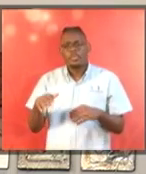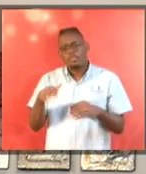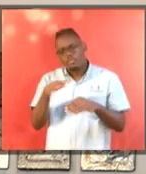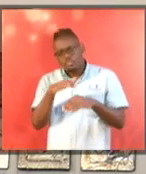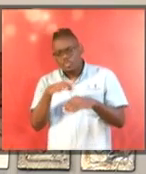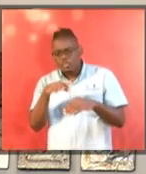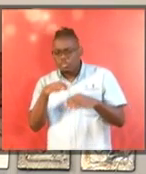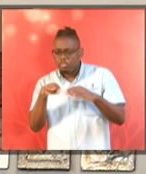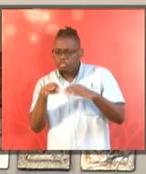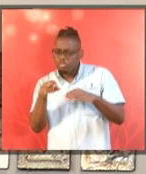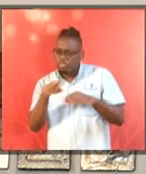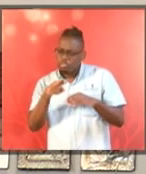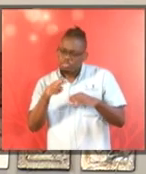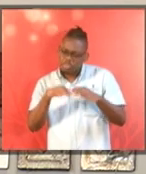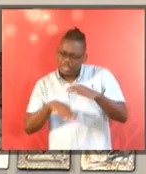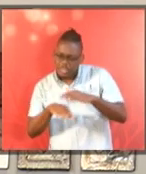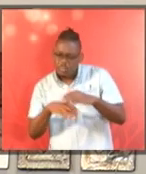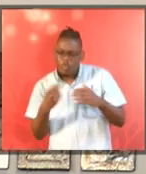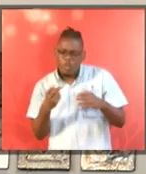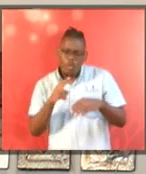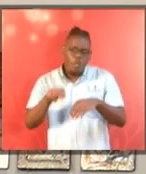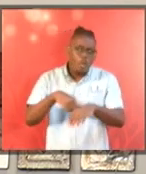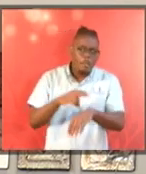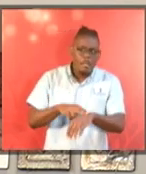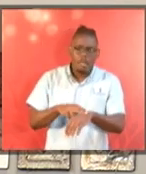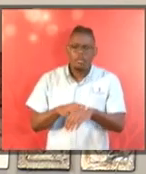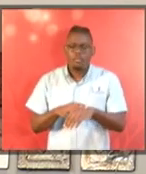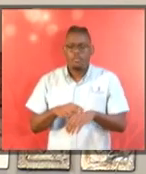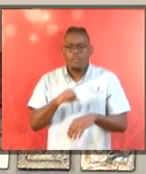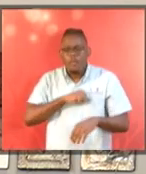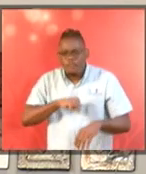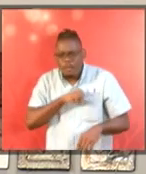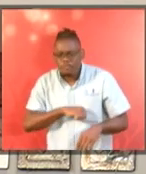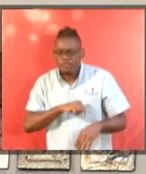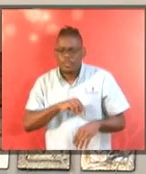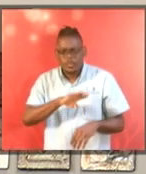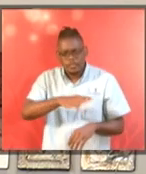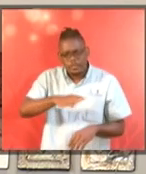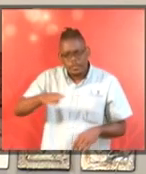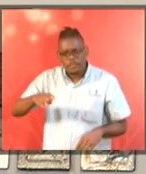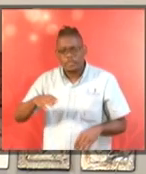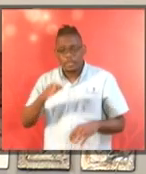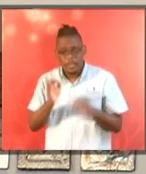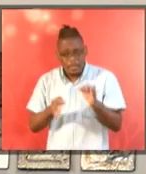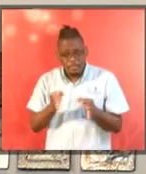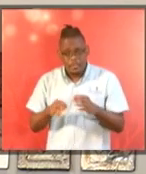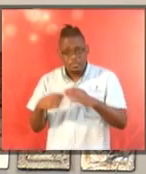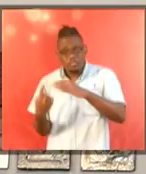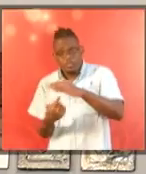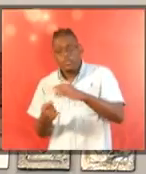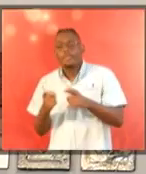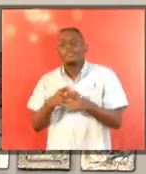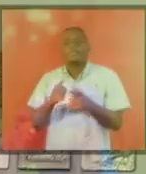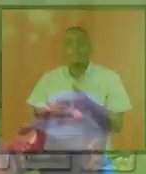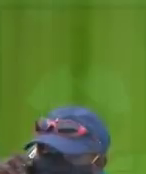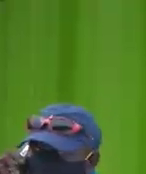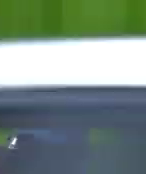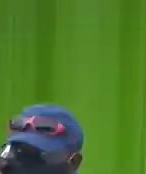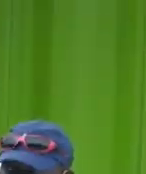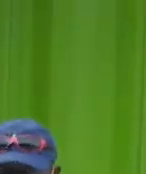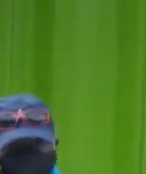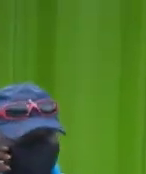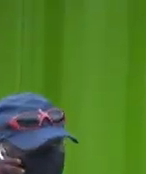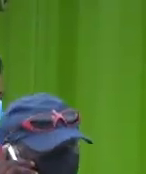of symptoms of disease. If they do, we can send someone out and have those persons swabbed to see if they're positive or negative as well.